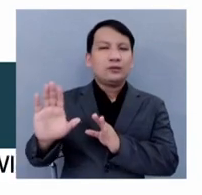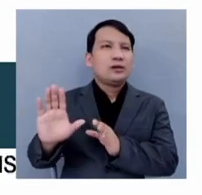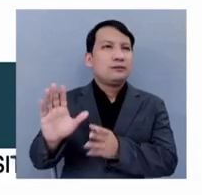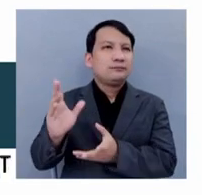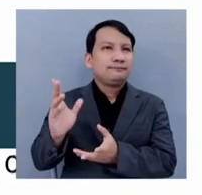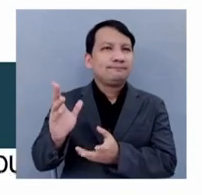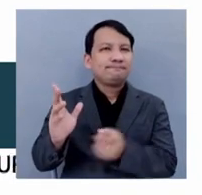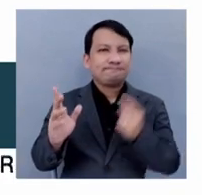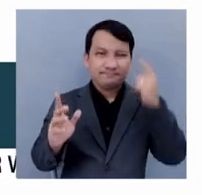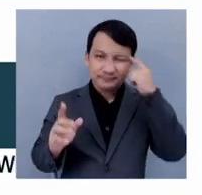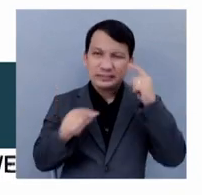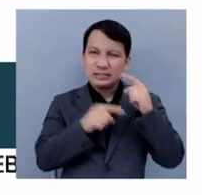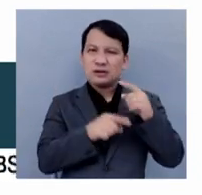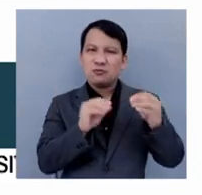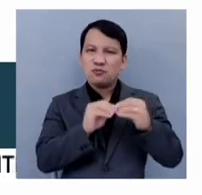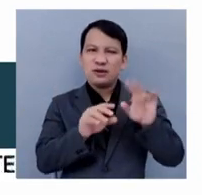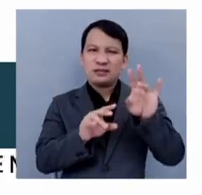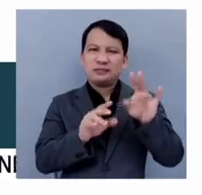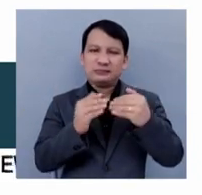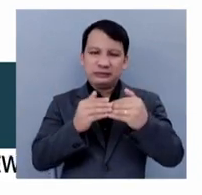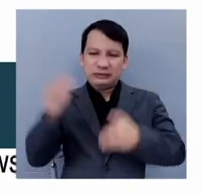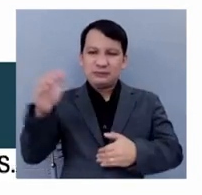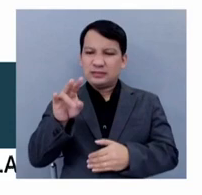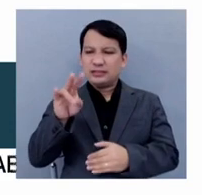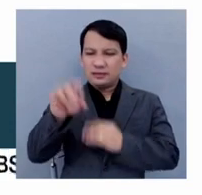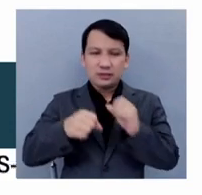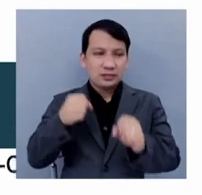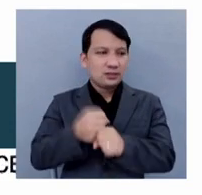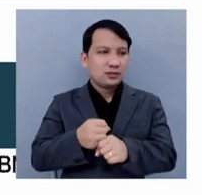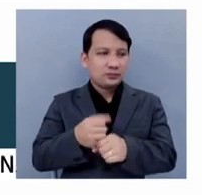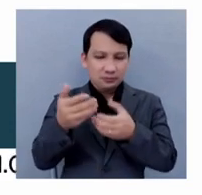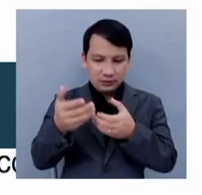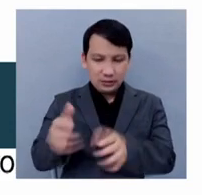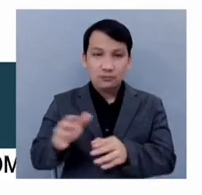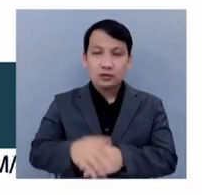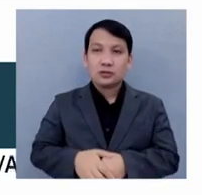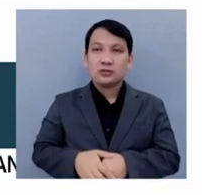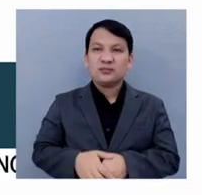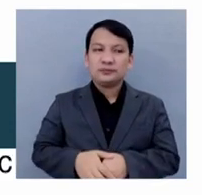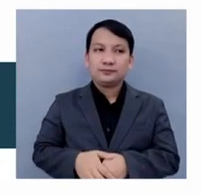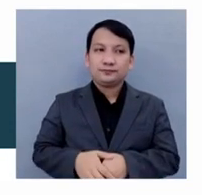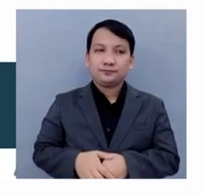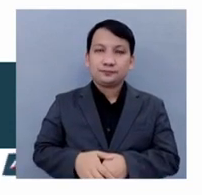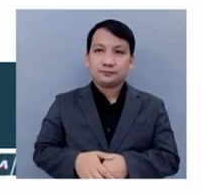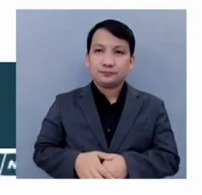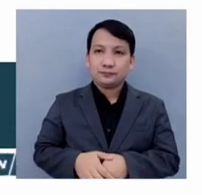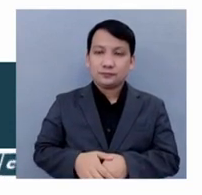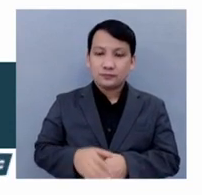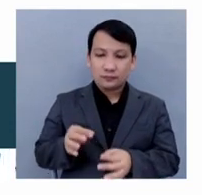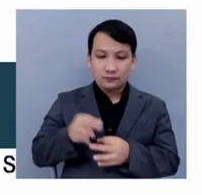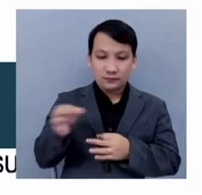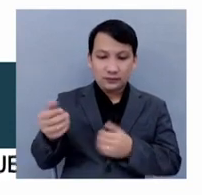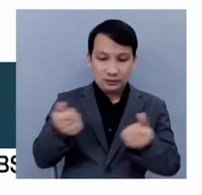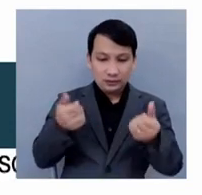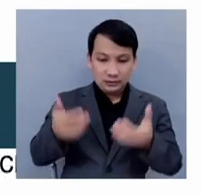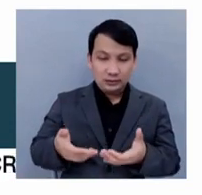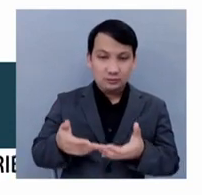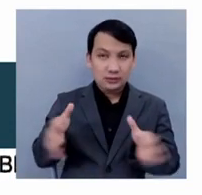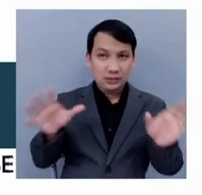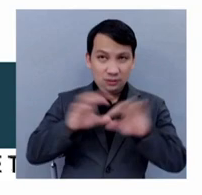he thinks that it's 7 years, and that's a year after the life span of this administration